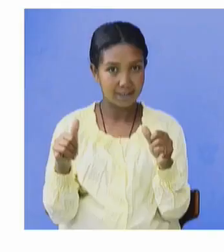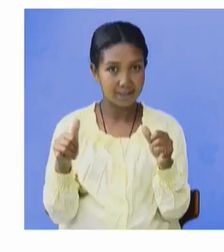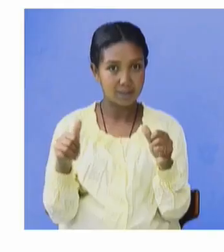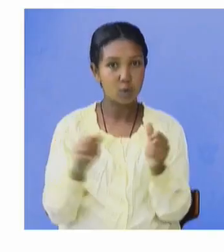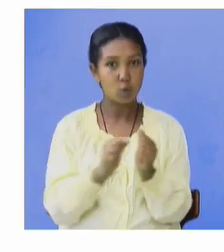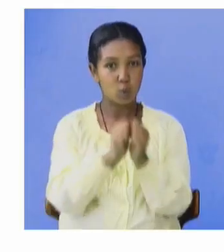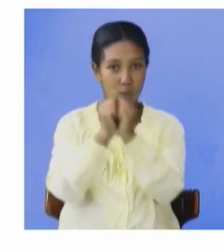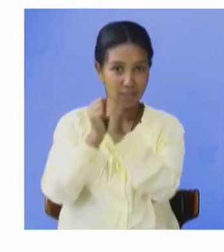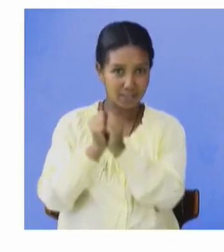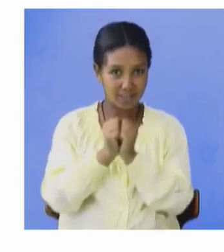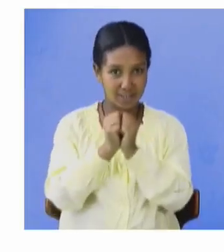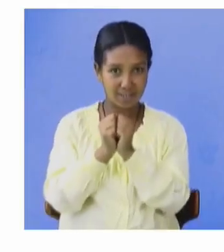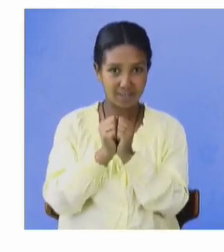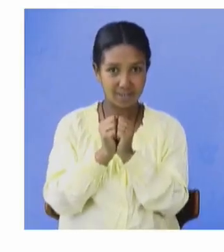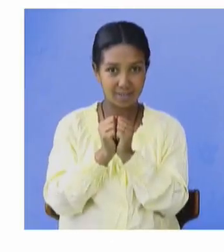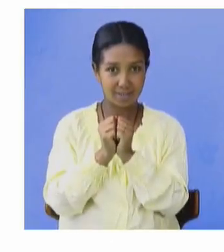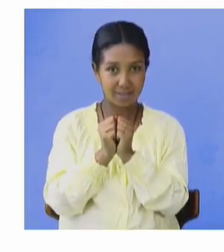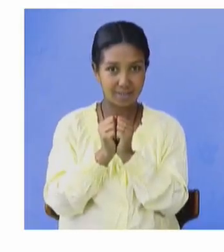with